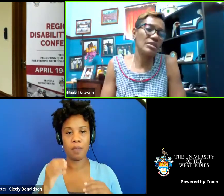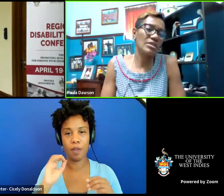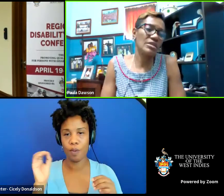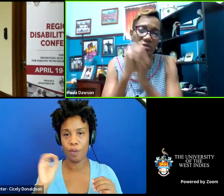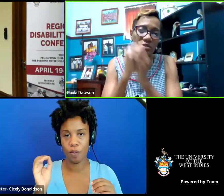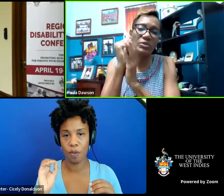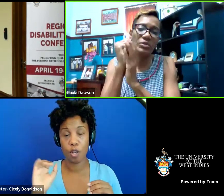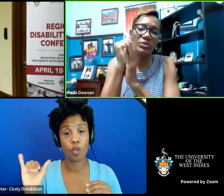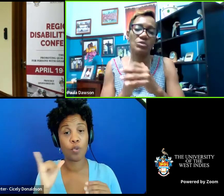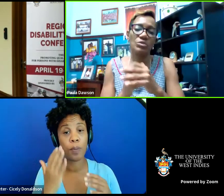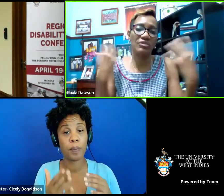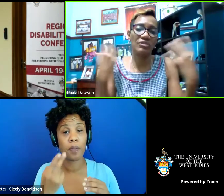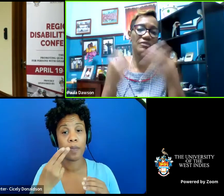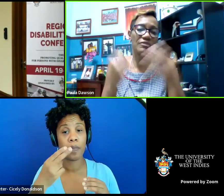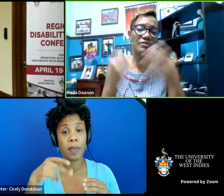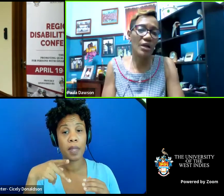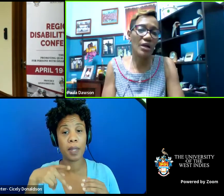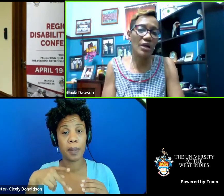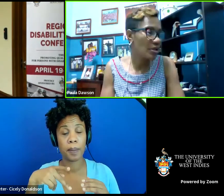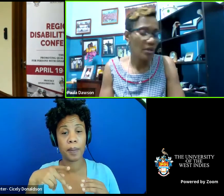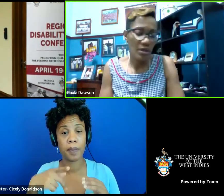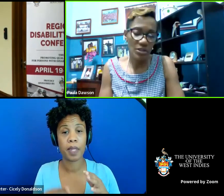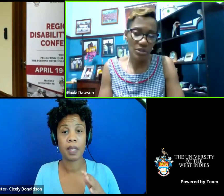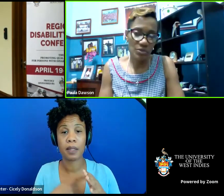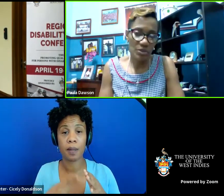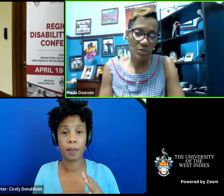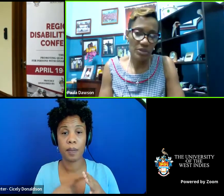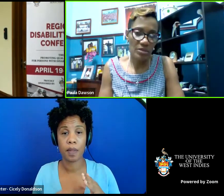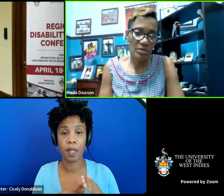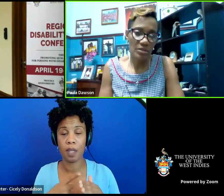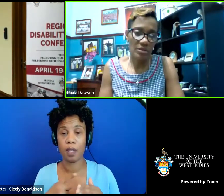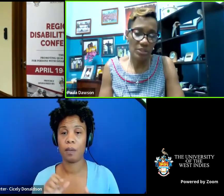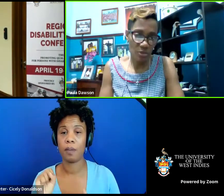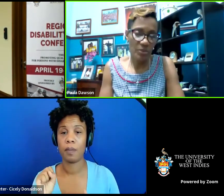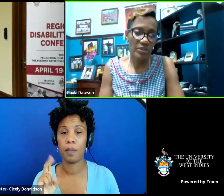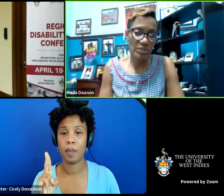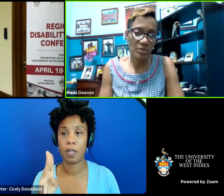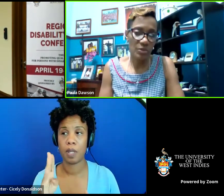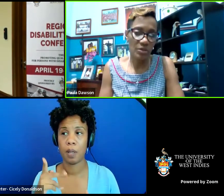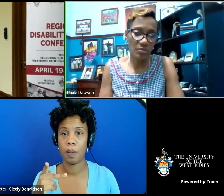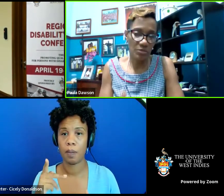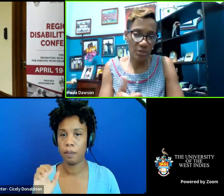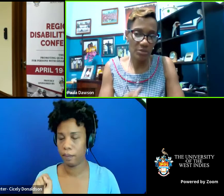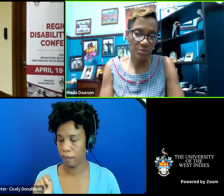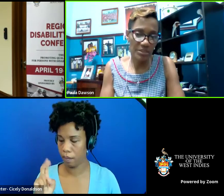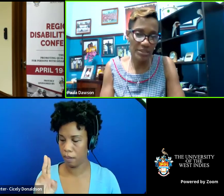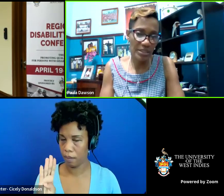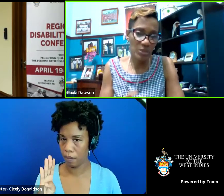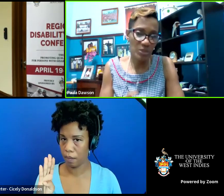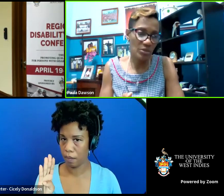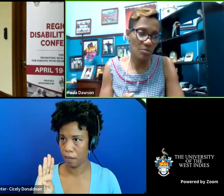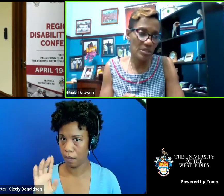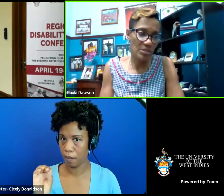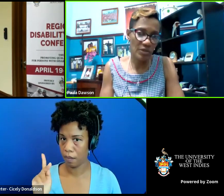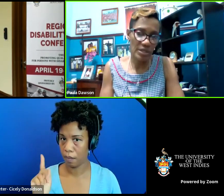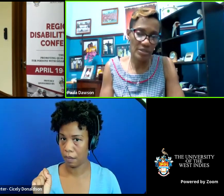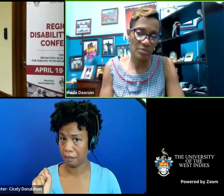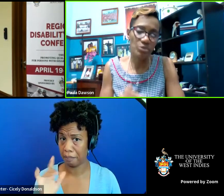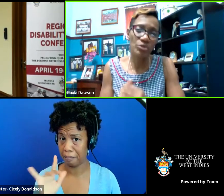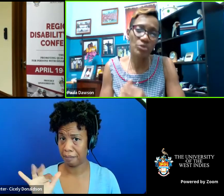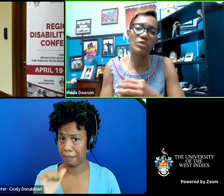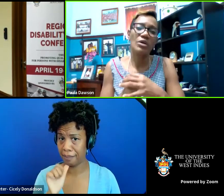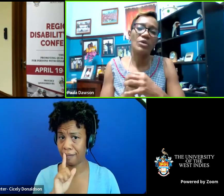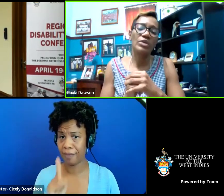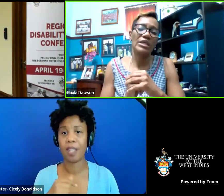that the hip is subluxed, which we find very common in children with cerebral palsy. Dr. Bent and I, we just submitted for